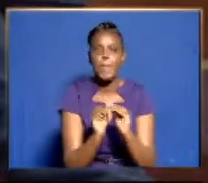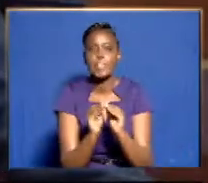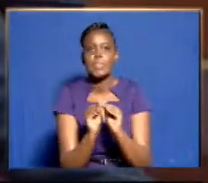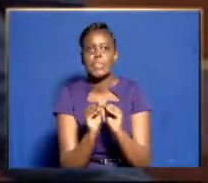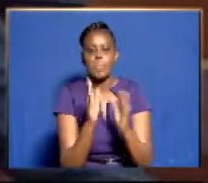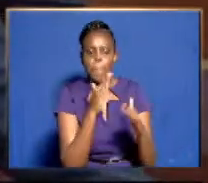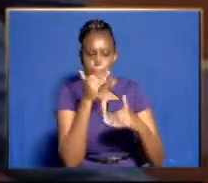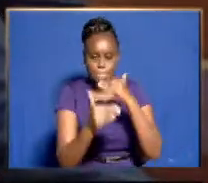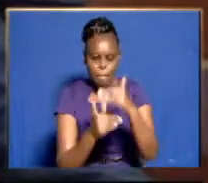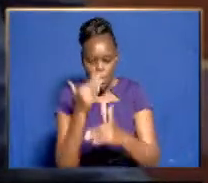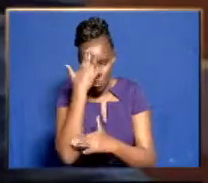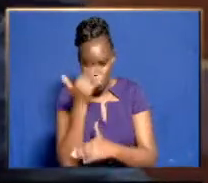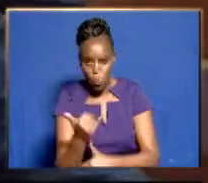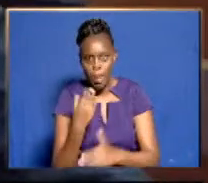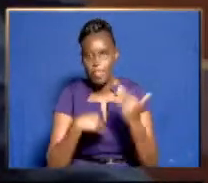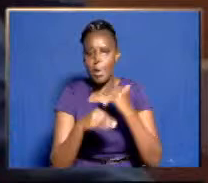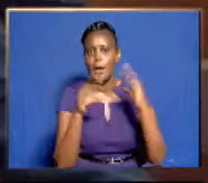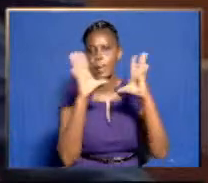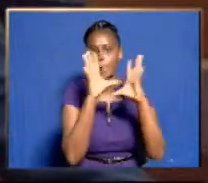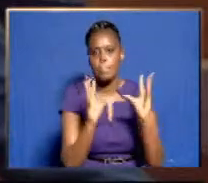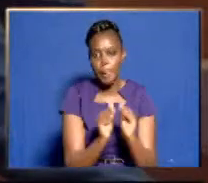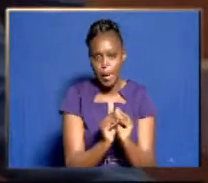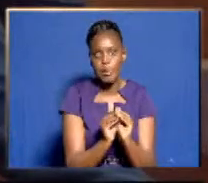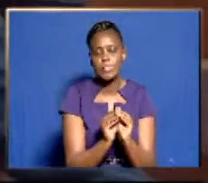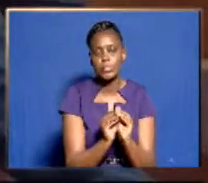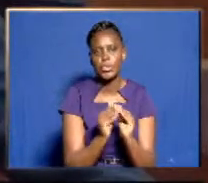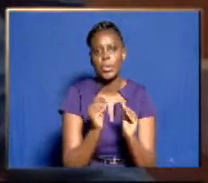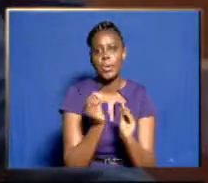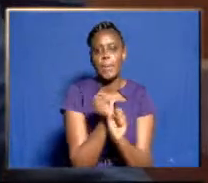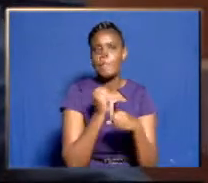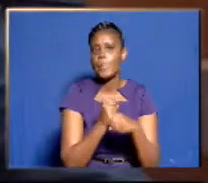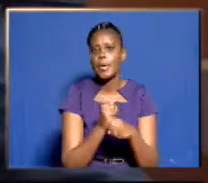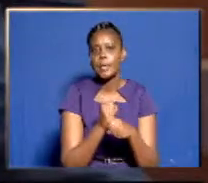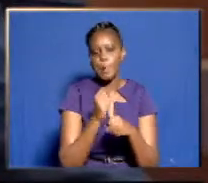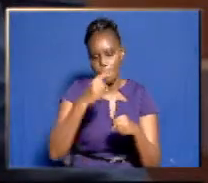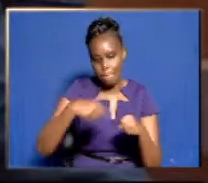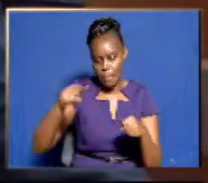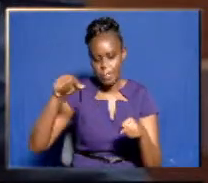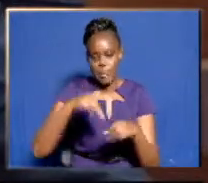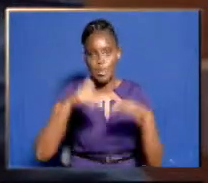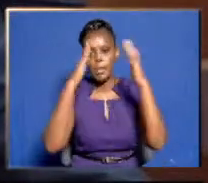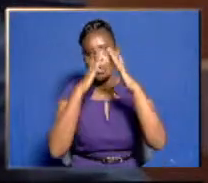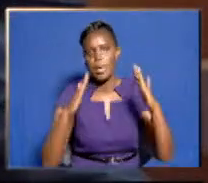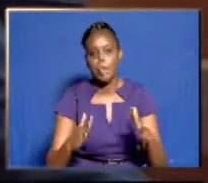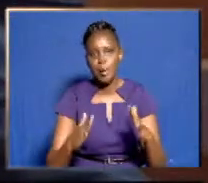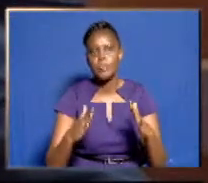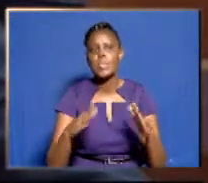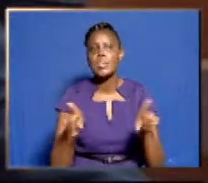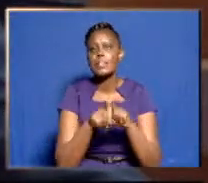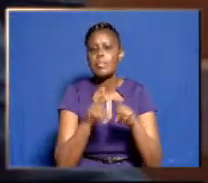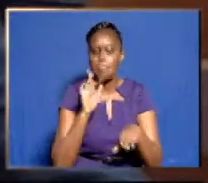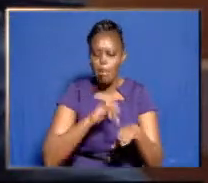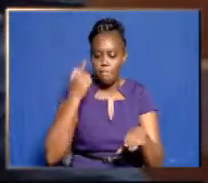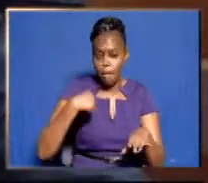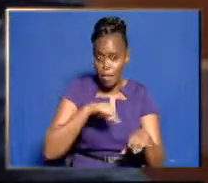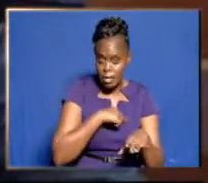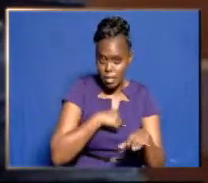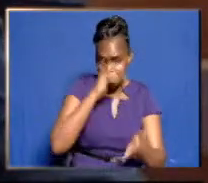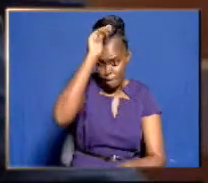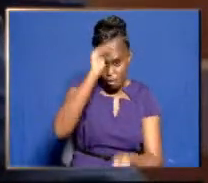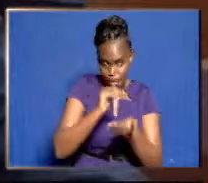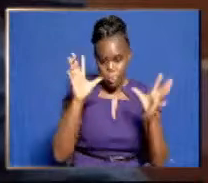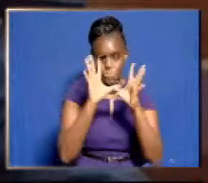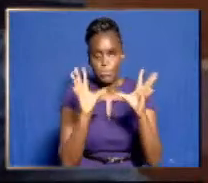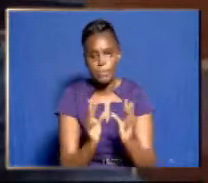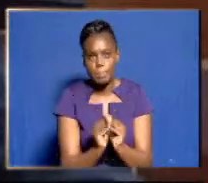process. Because even the supplementary budgets, Mr. Speaker, we are passing this House, are also interfering. You find you reduce a